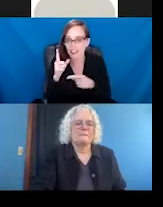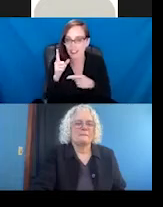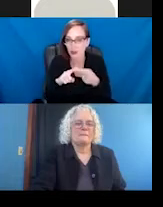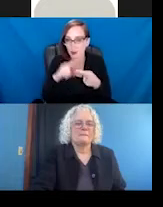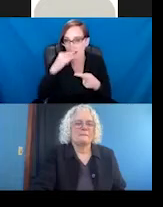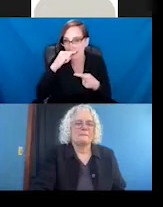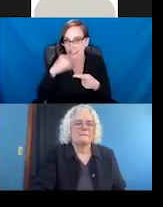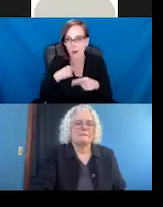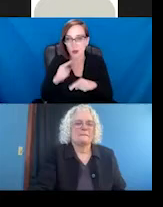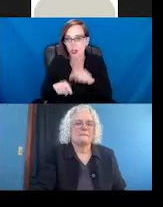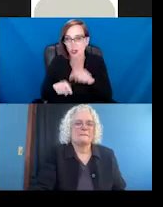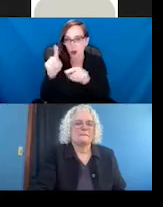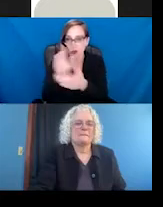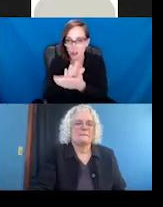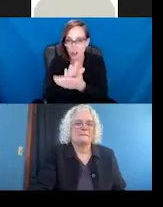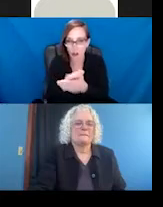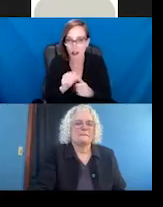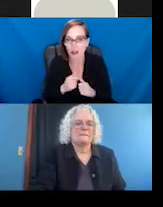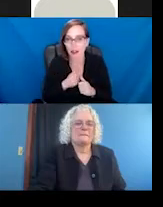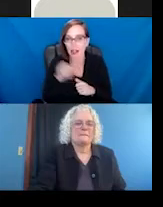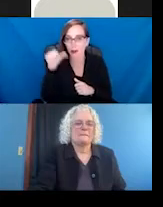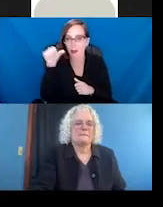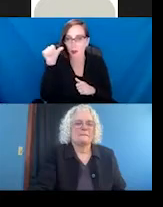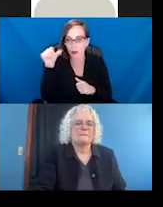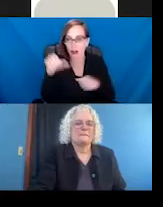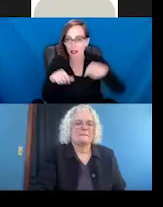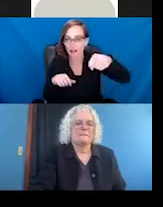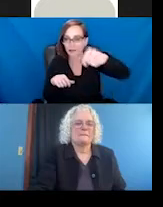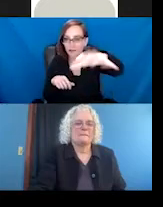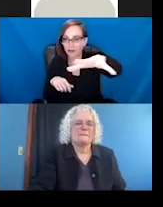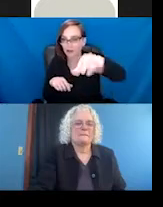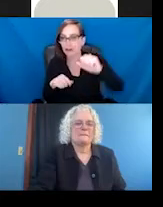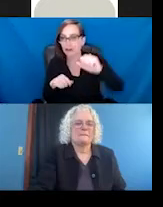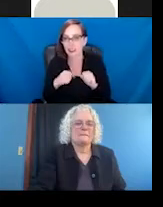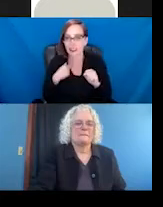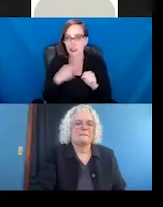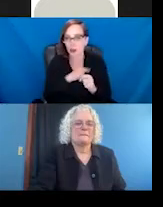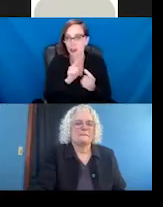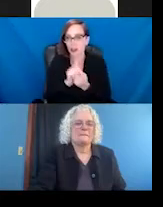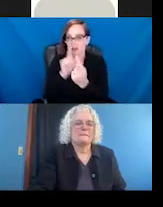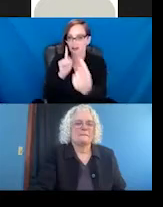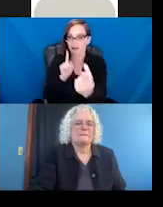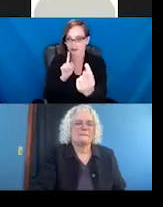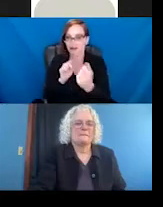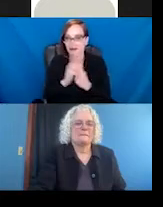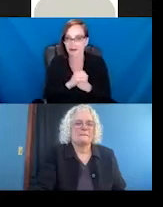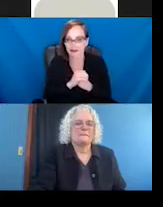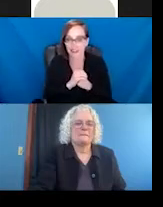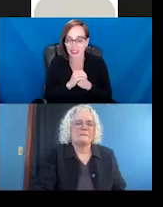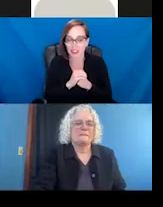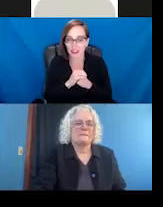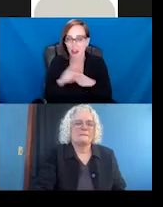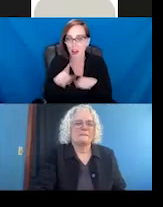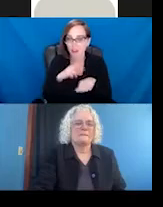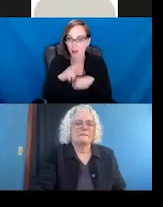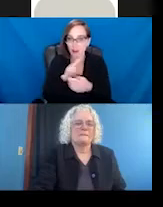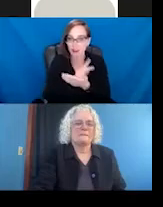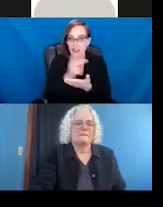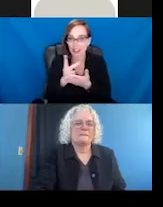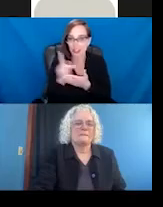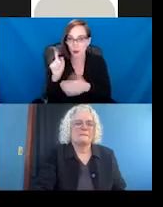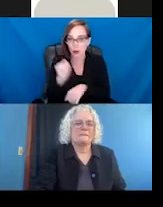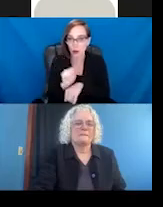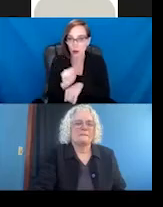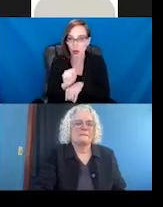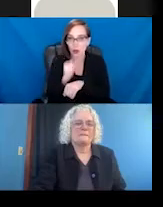to the school. I would ring their doorbell and I would dash so that we could keep our distance. Of course, the kitchens where we work were not